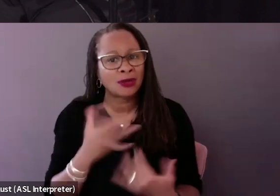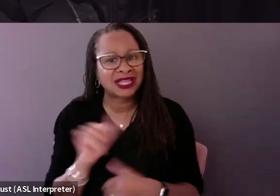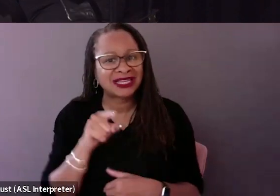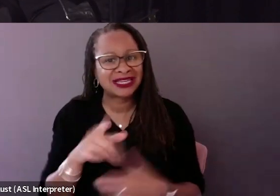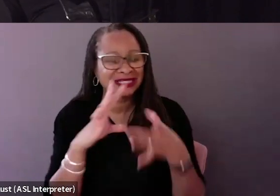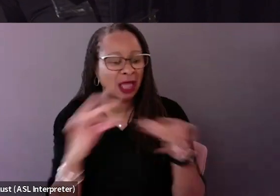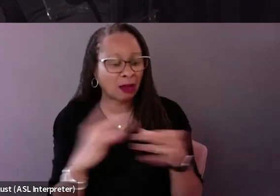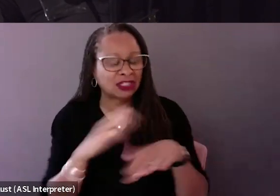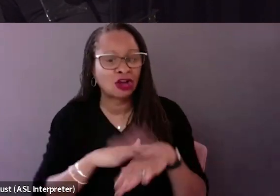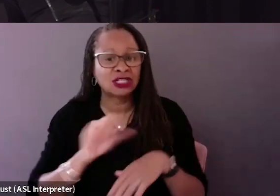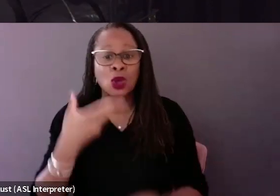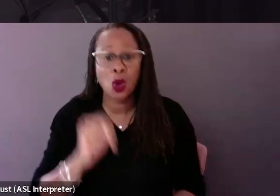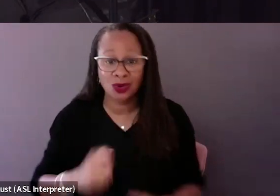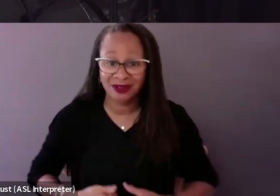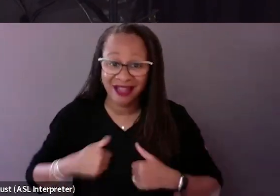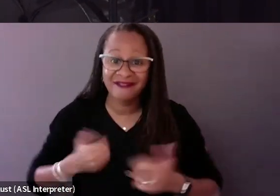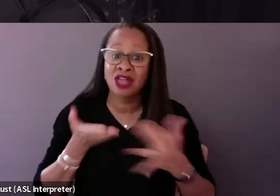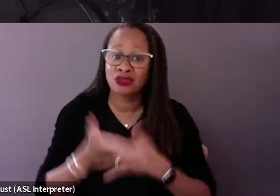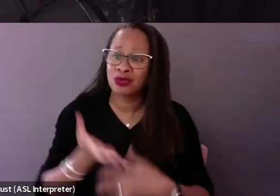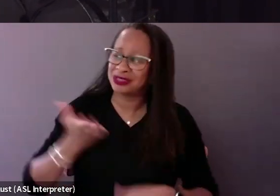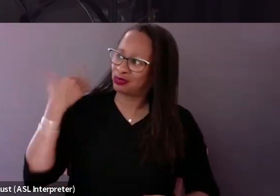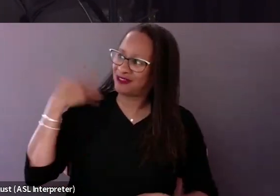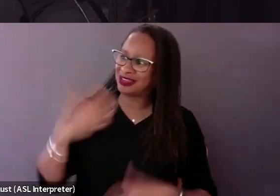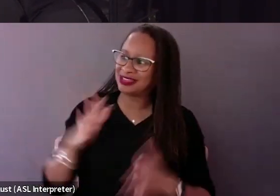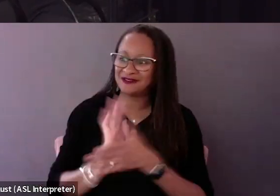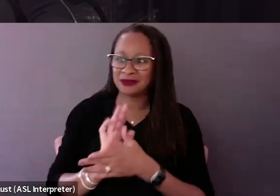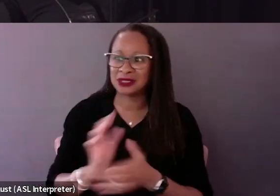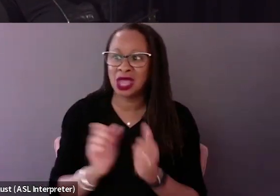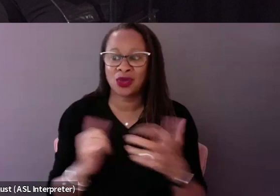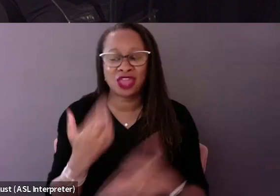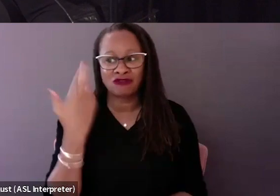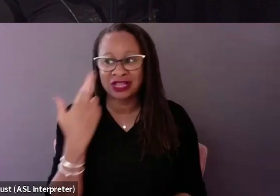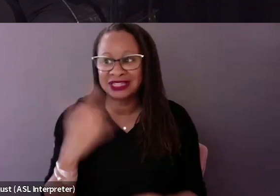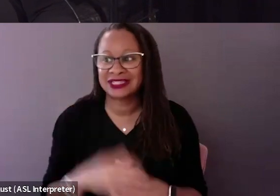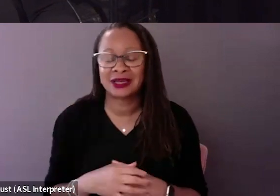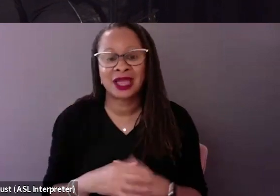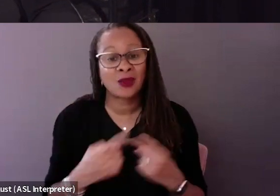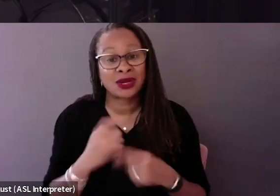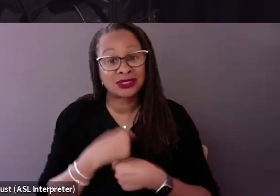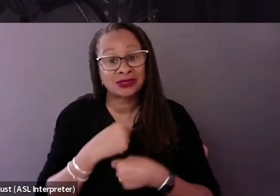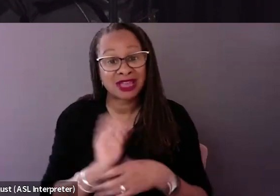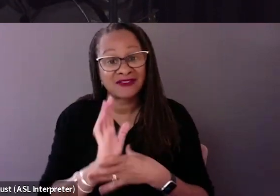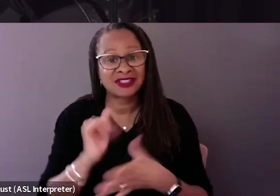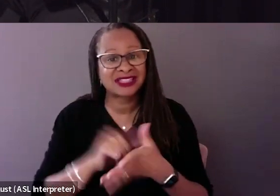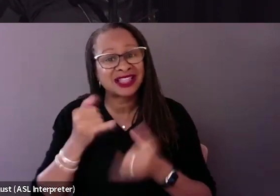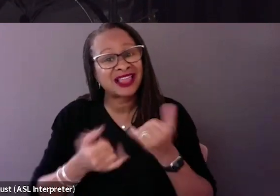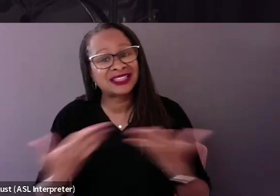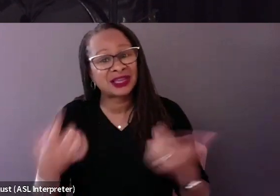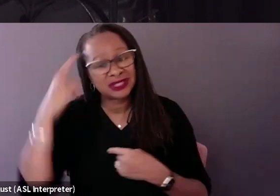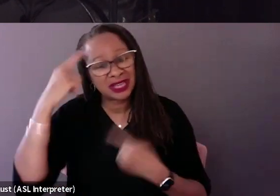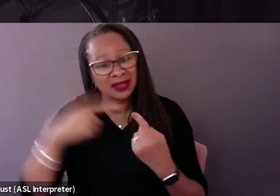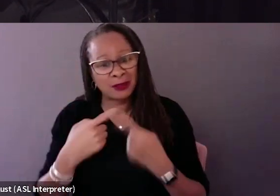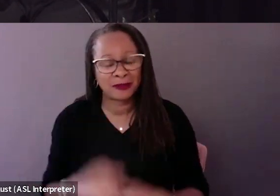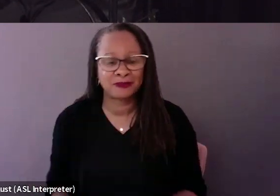his own life without realizing that, you know, when he was making those films, obviously that was the last thing on his mind. Well, it's lucky in